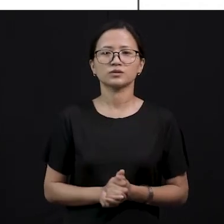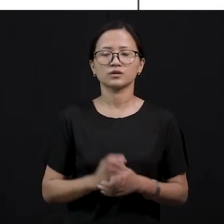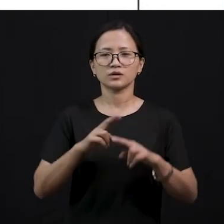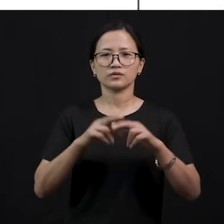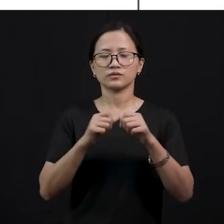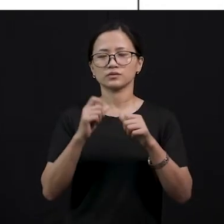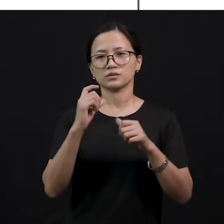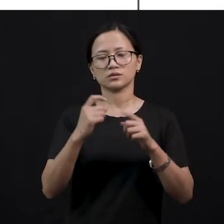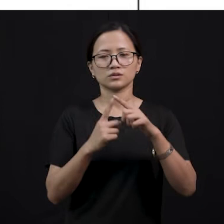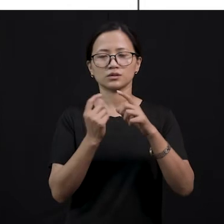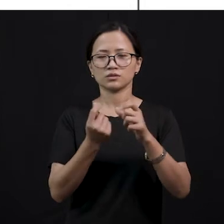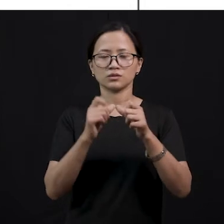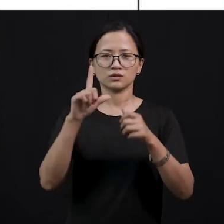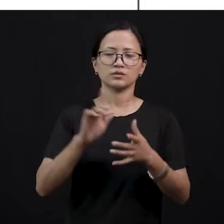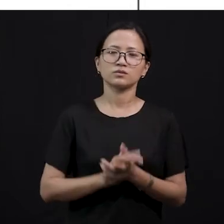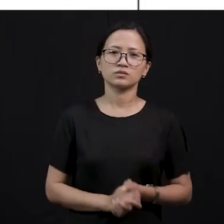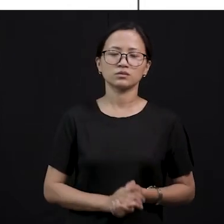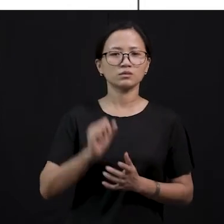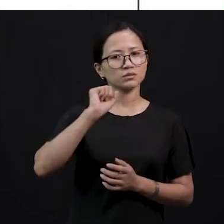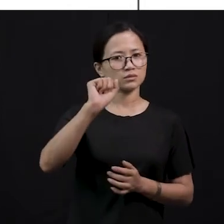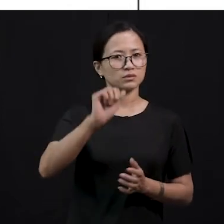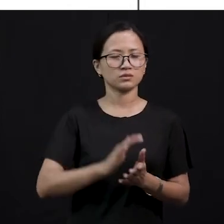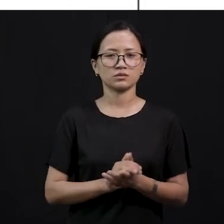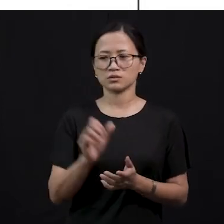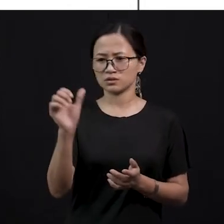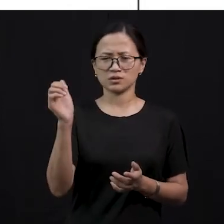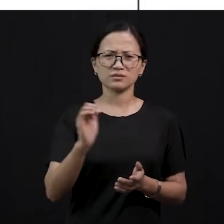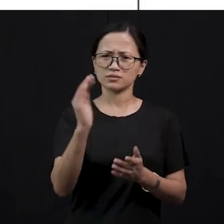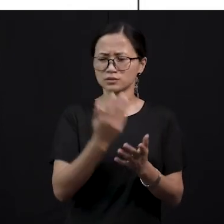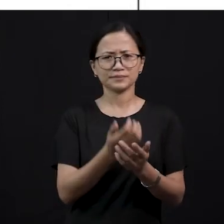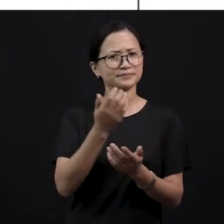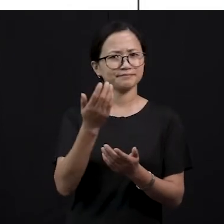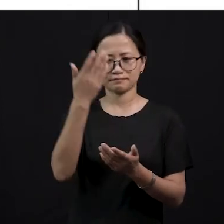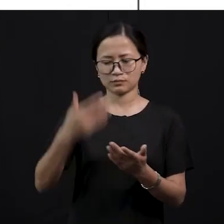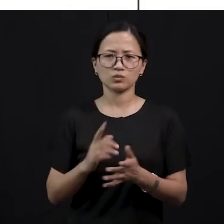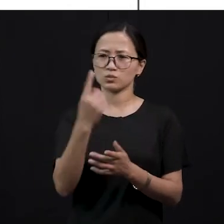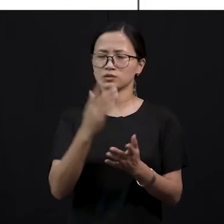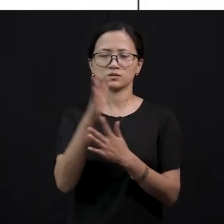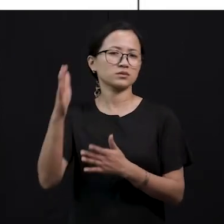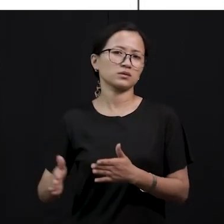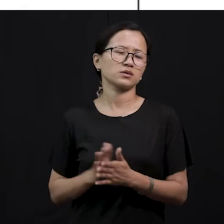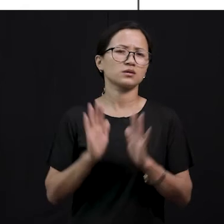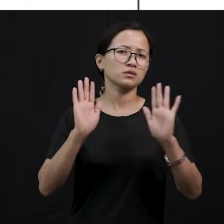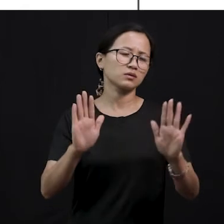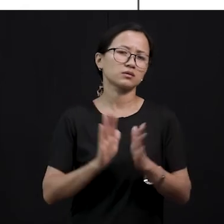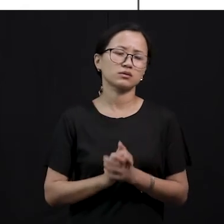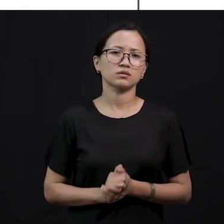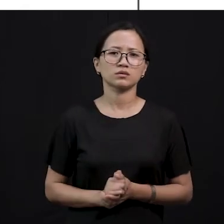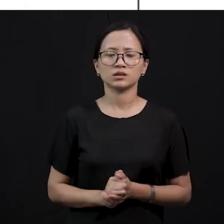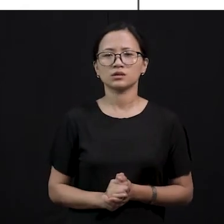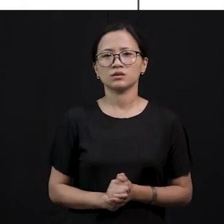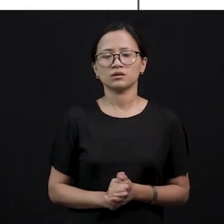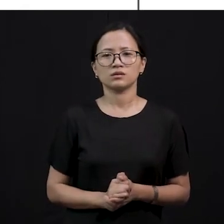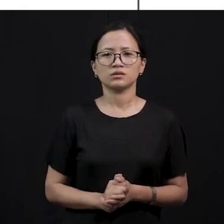Factual and unbiased. They should not be on somebody's side and then say, oh, this happened because